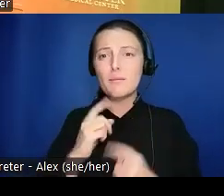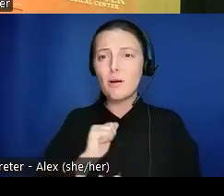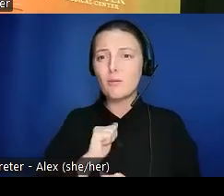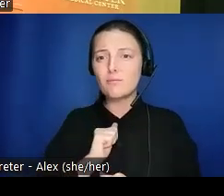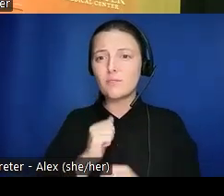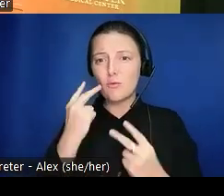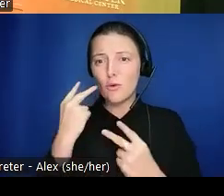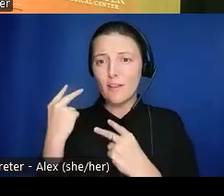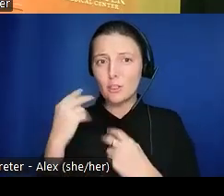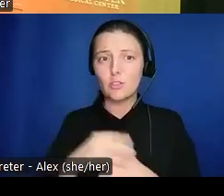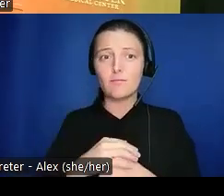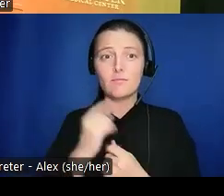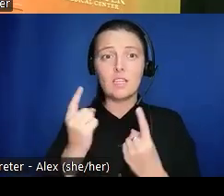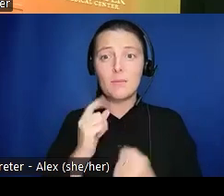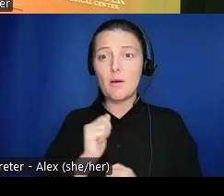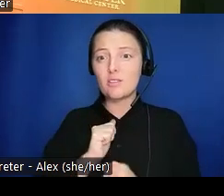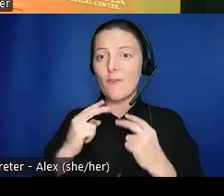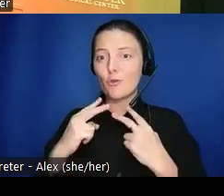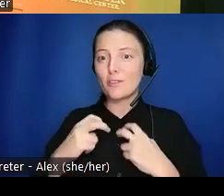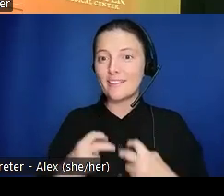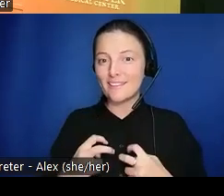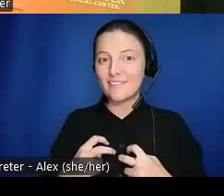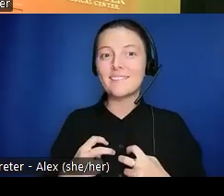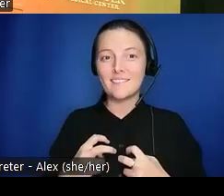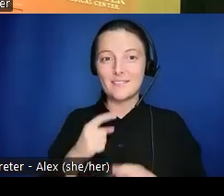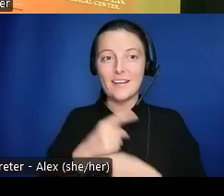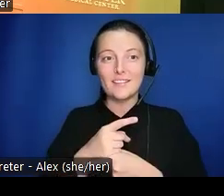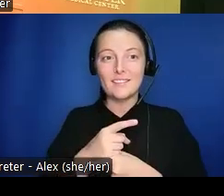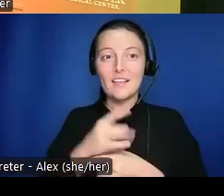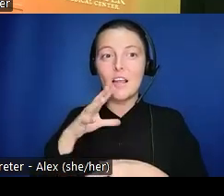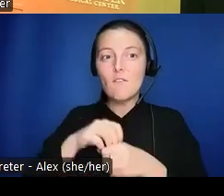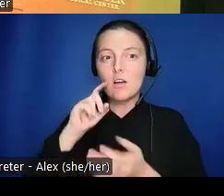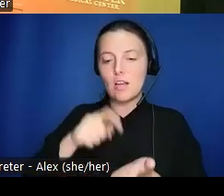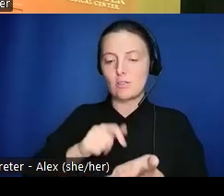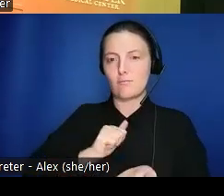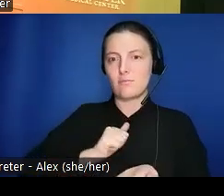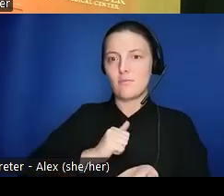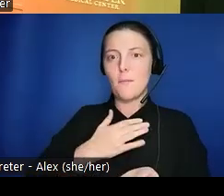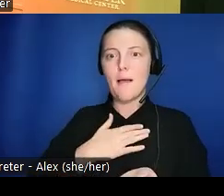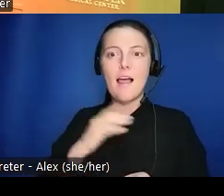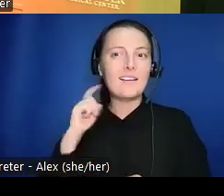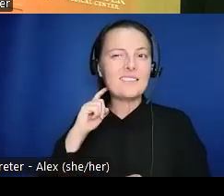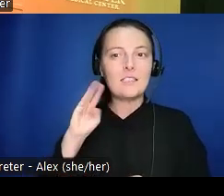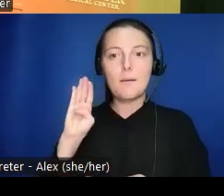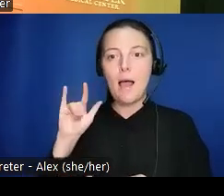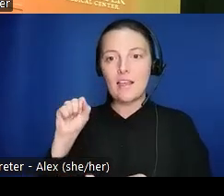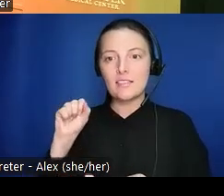our own biases, and really think about how we